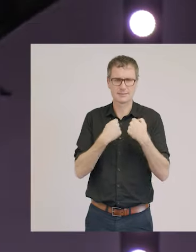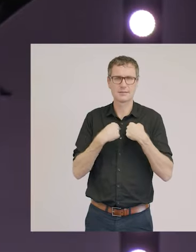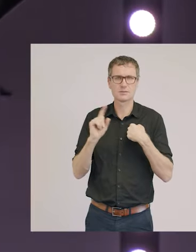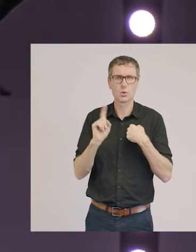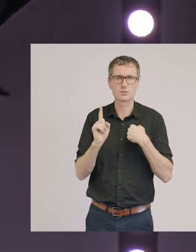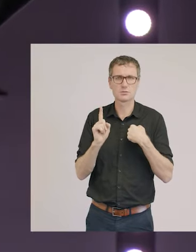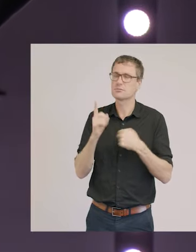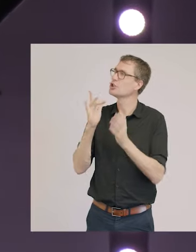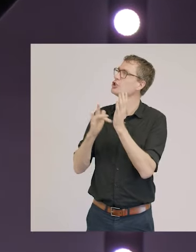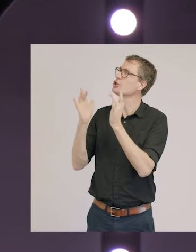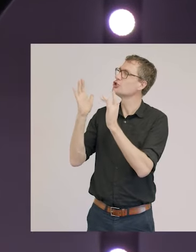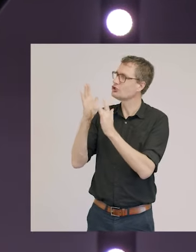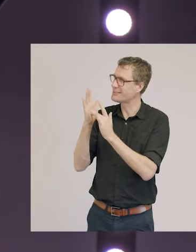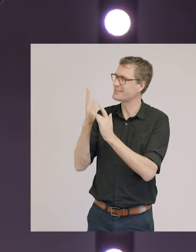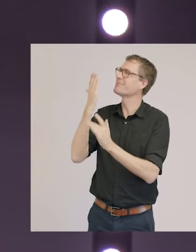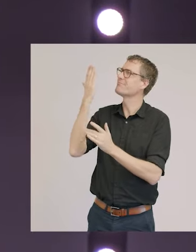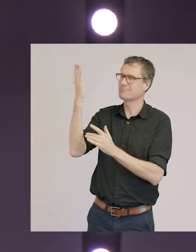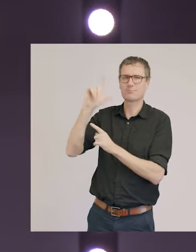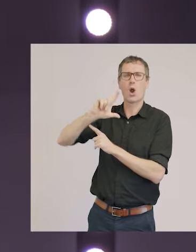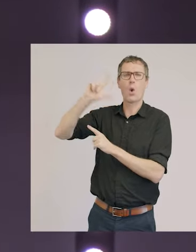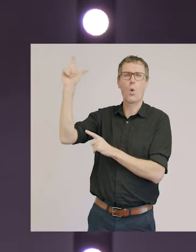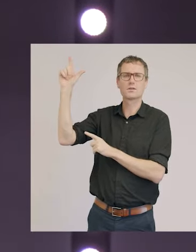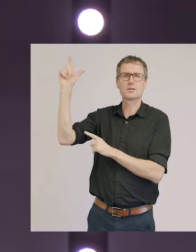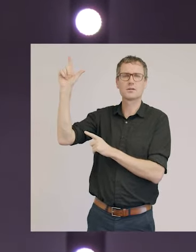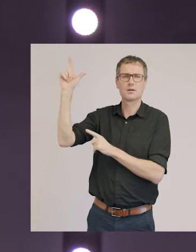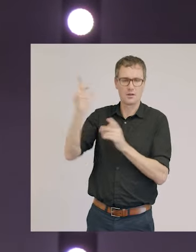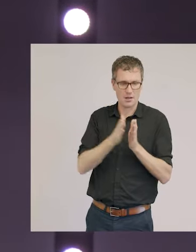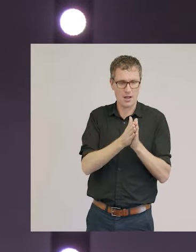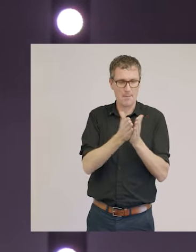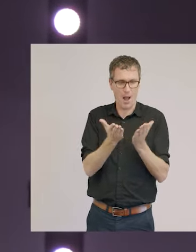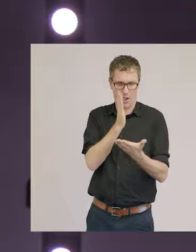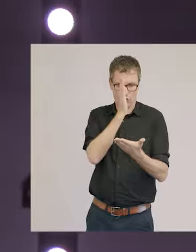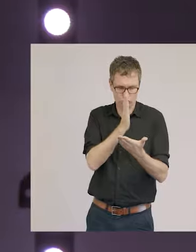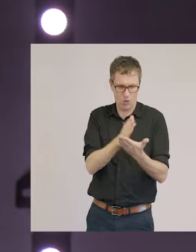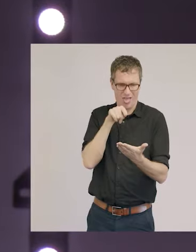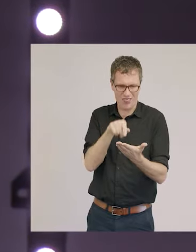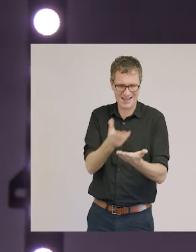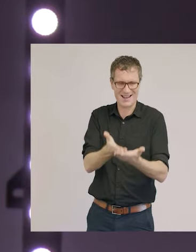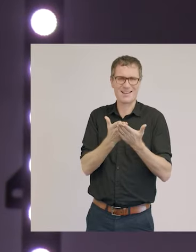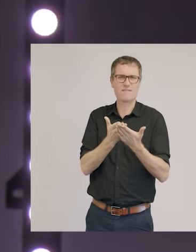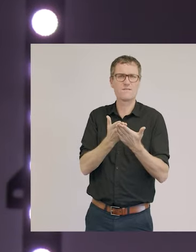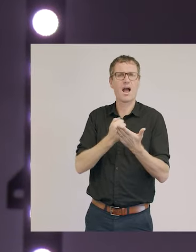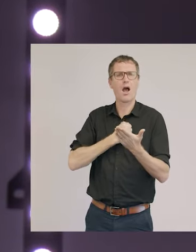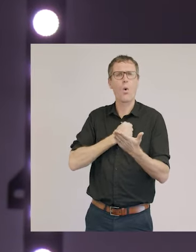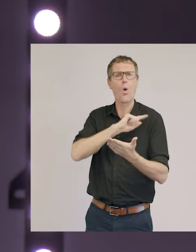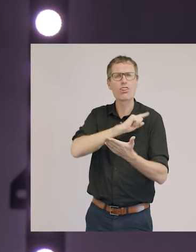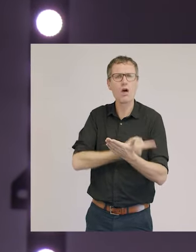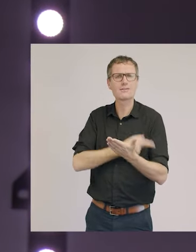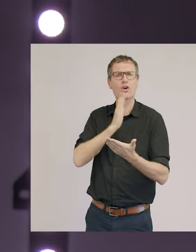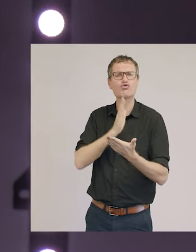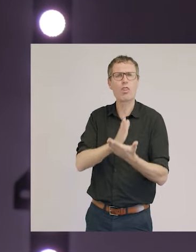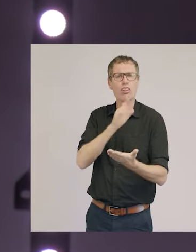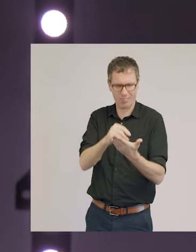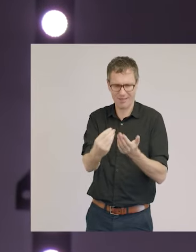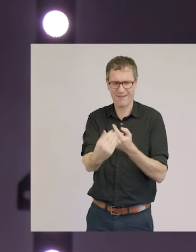is that Jesus is Lord. And the Bible is His word and it is our authority.